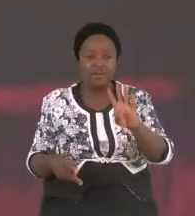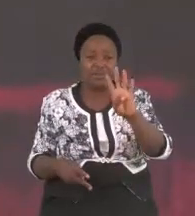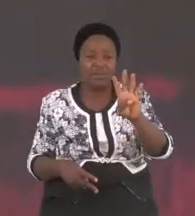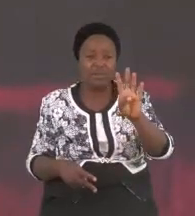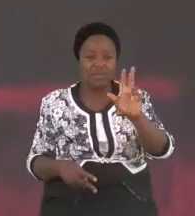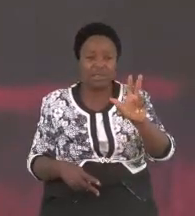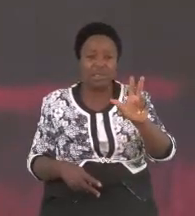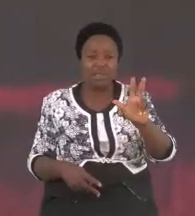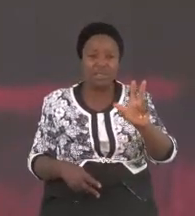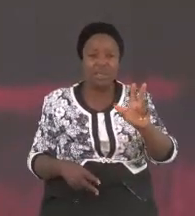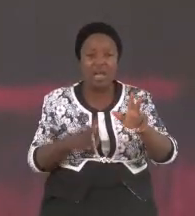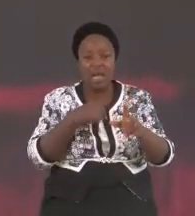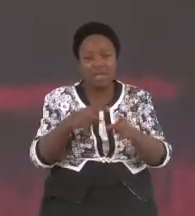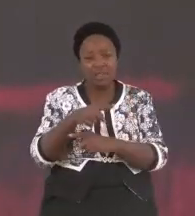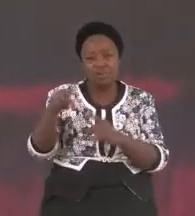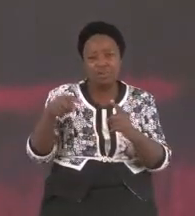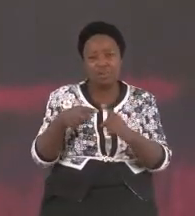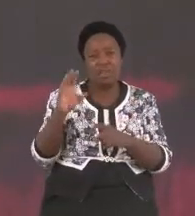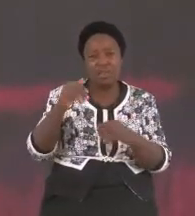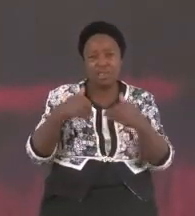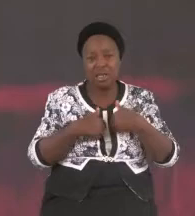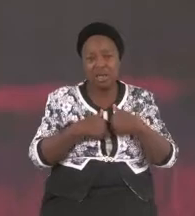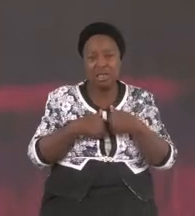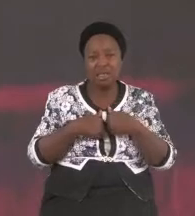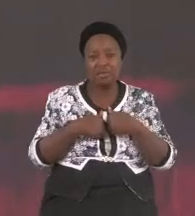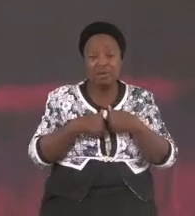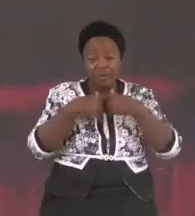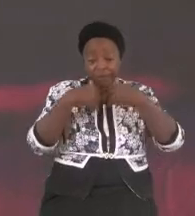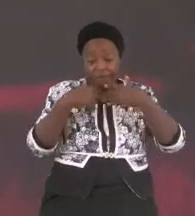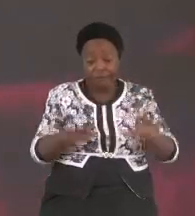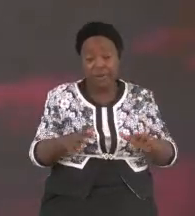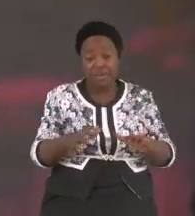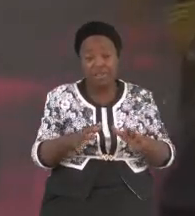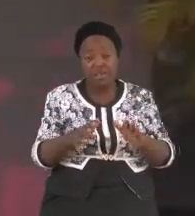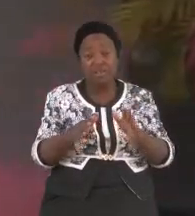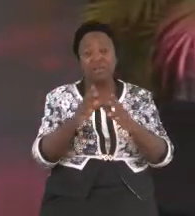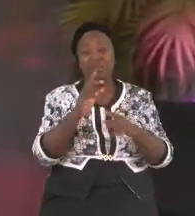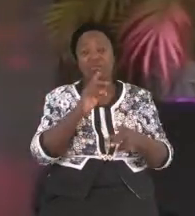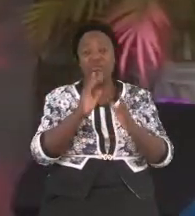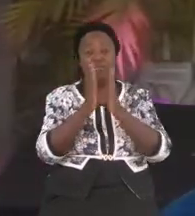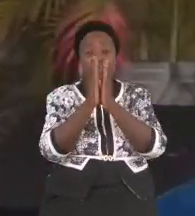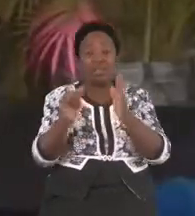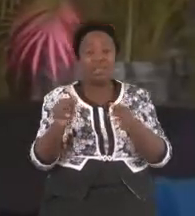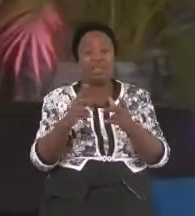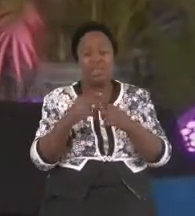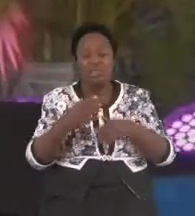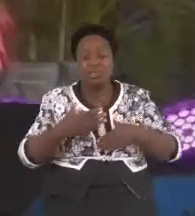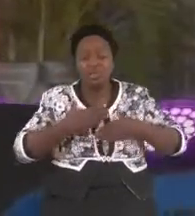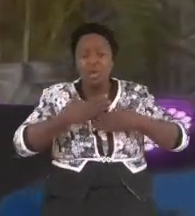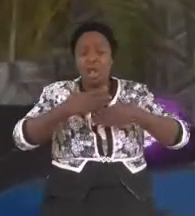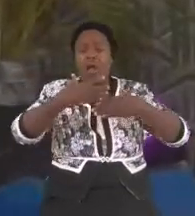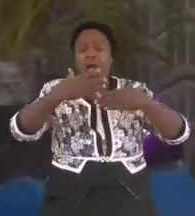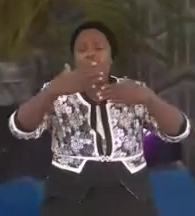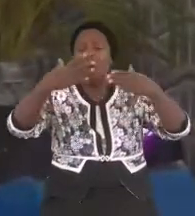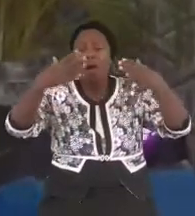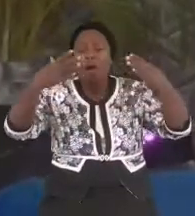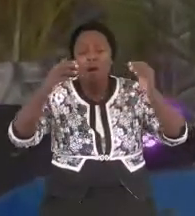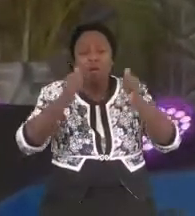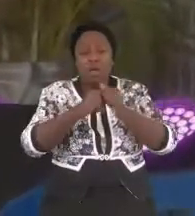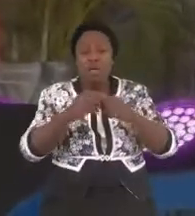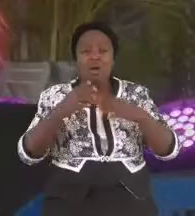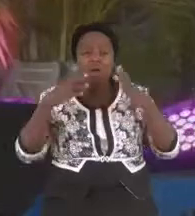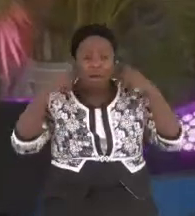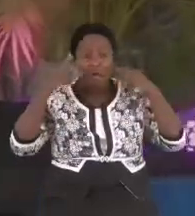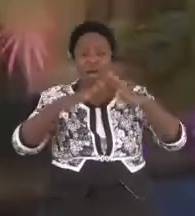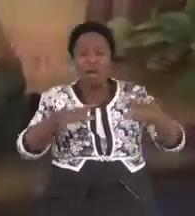and when he had thus spoken, he cried with a loud voice, Lazarus,